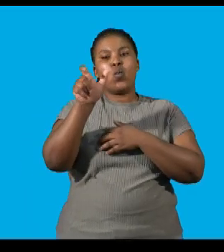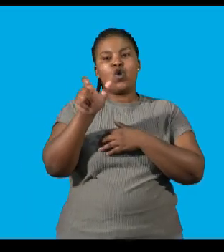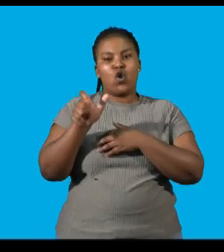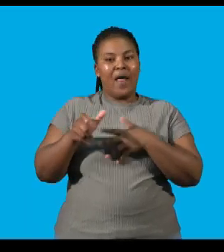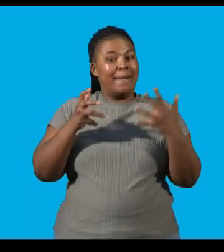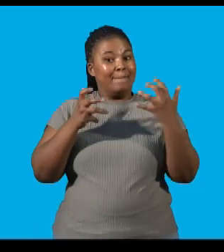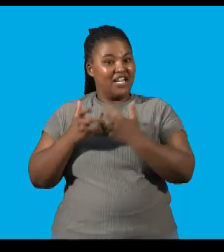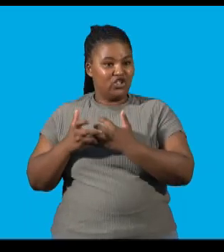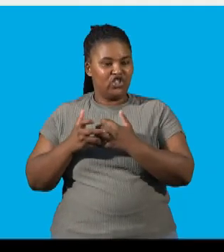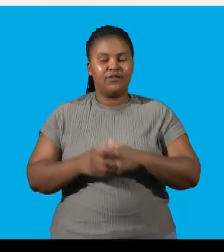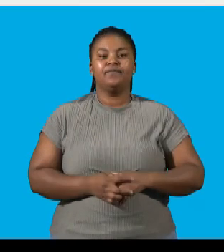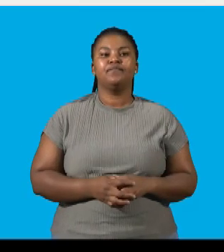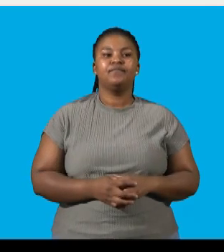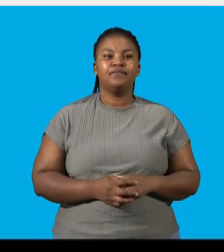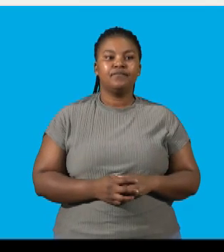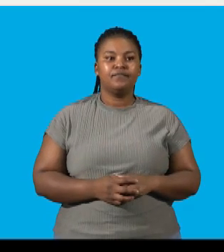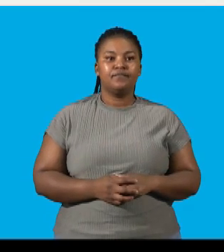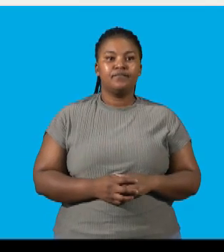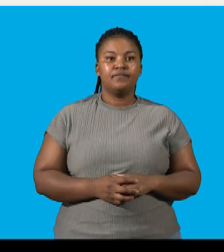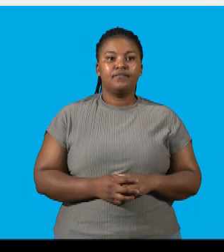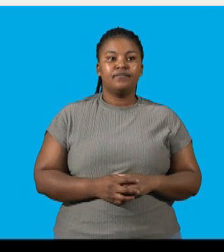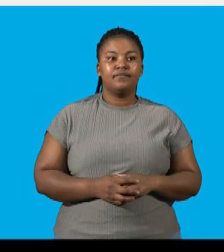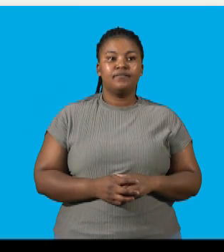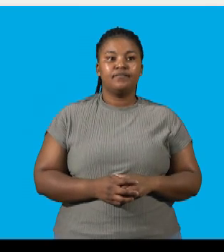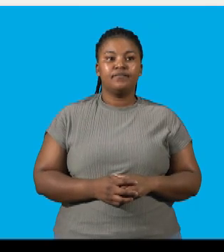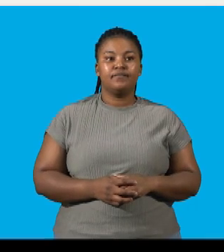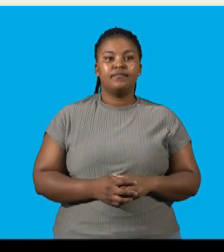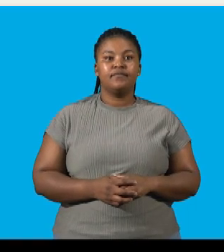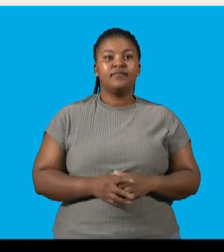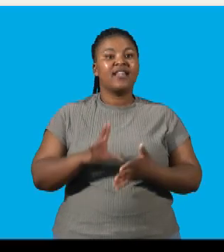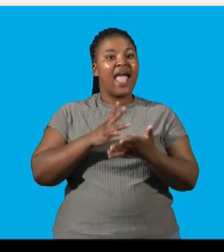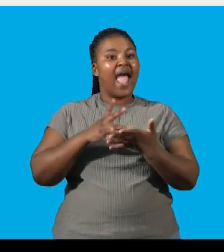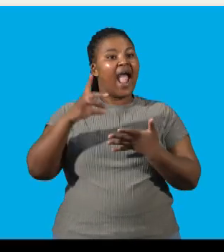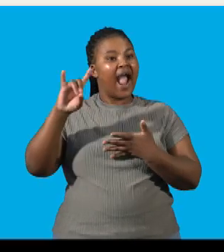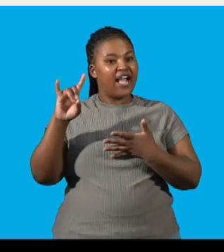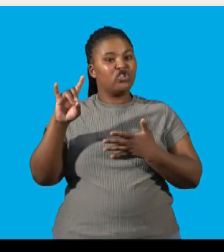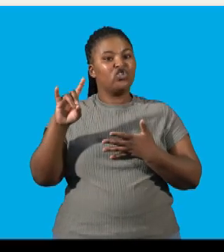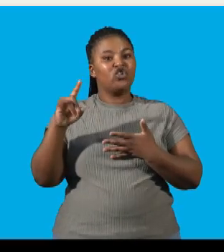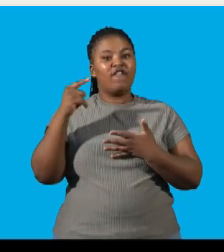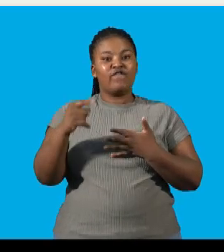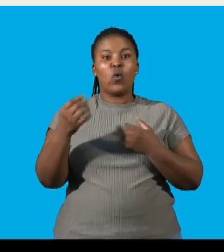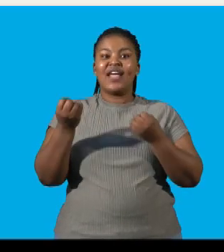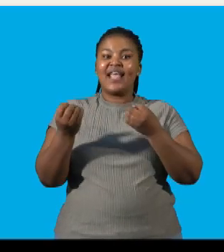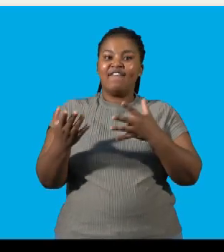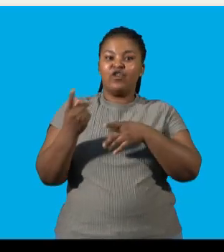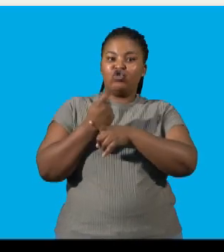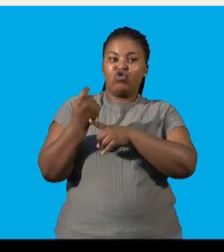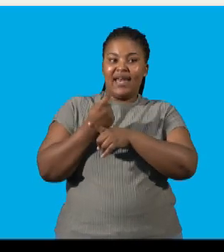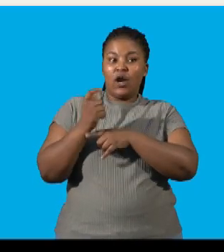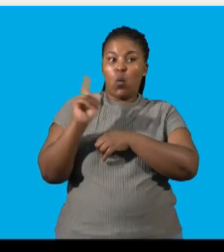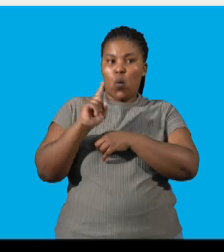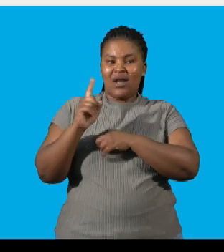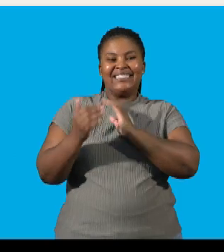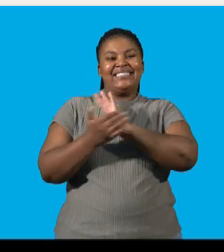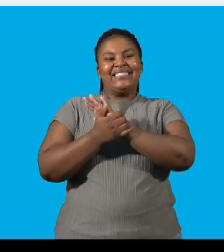match these descriptions. A cash incentive that aims to provide investment in training, it